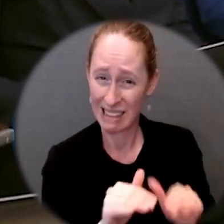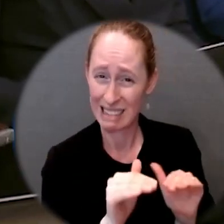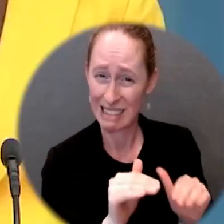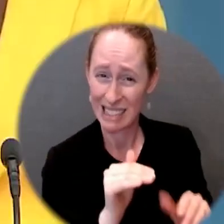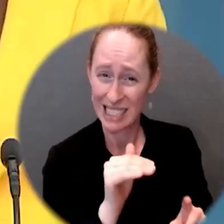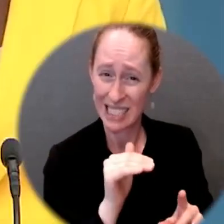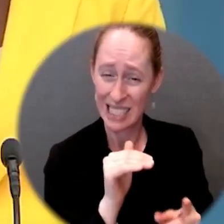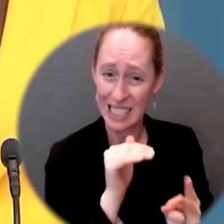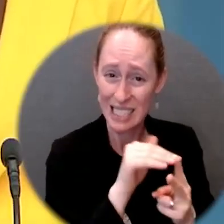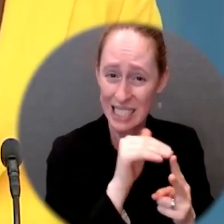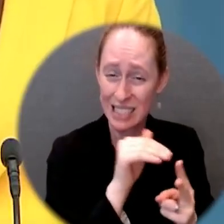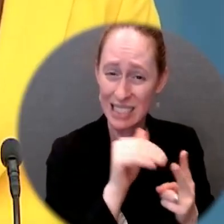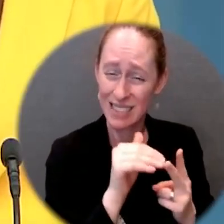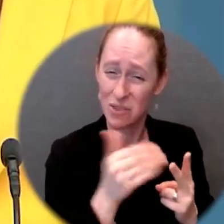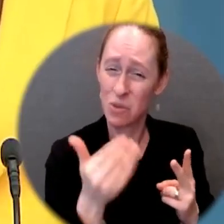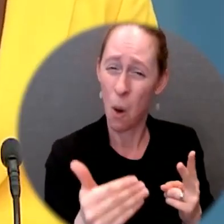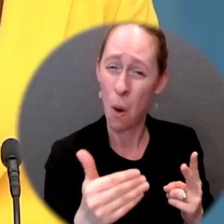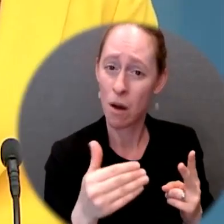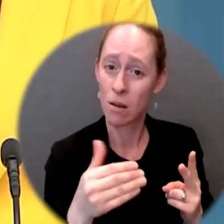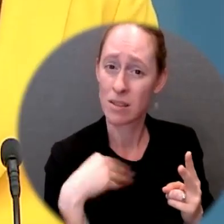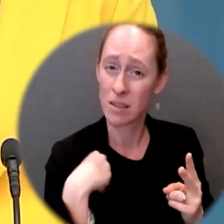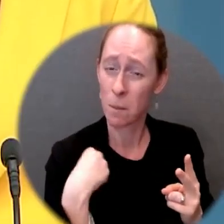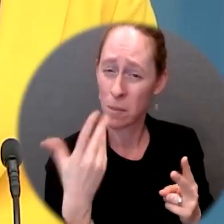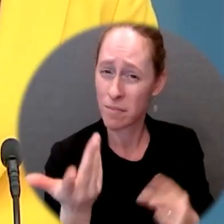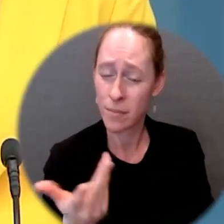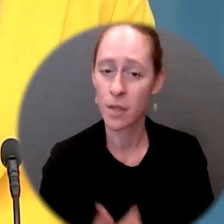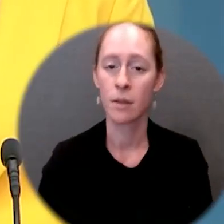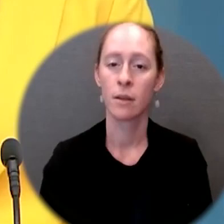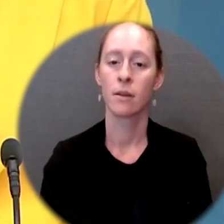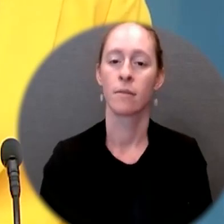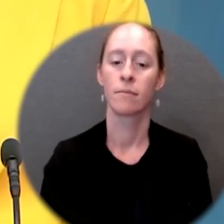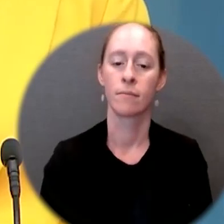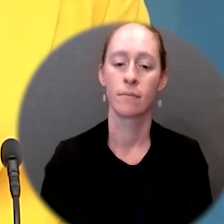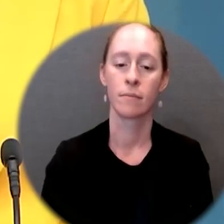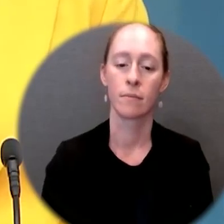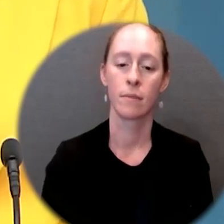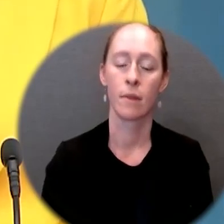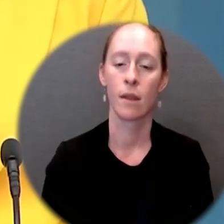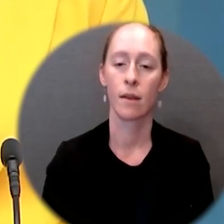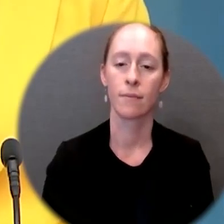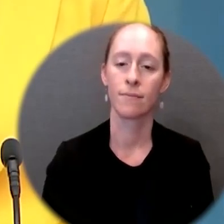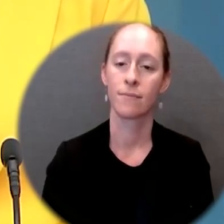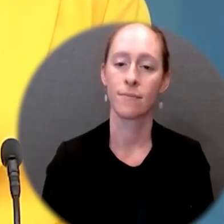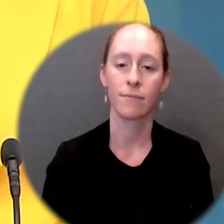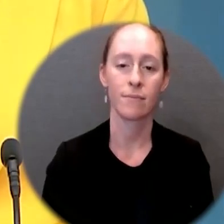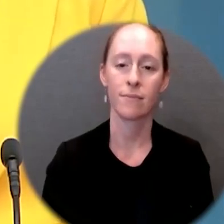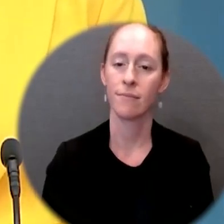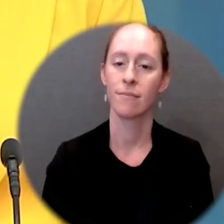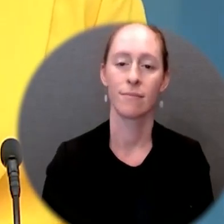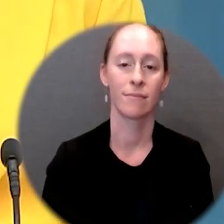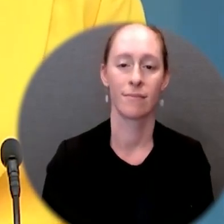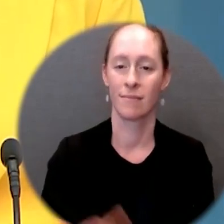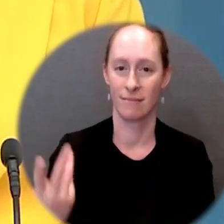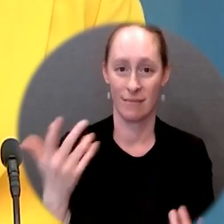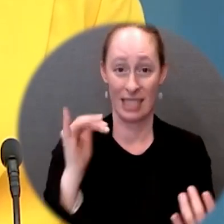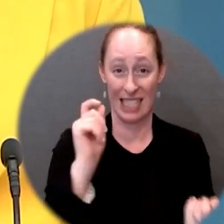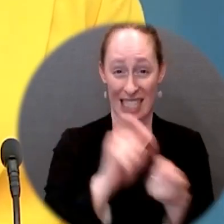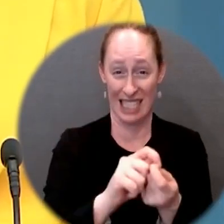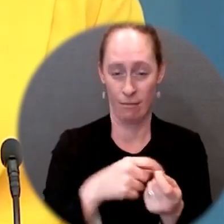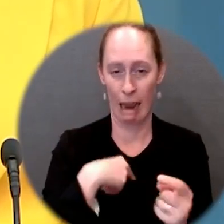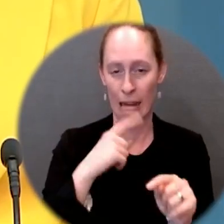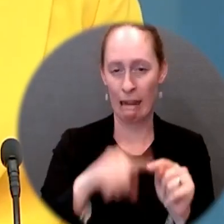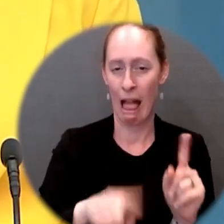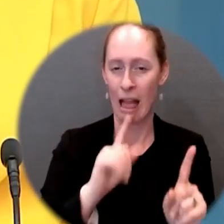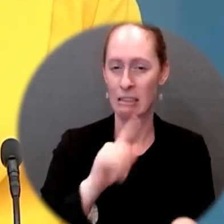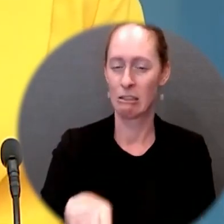So I'm not going to get ahead of the conversations that are happening right now. What we are saying is we want to continue to see the